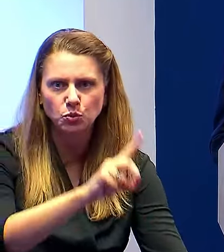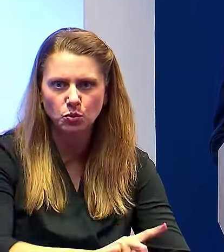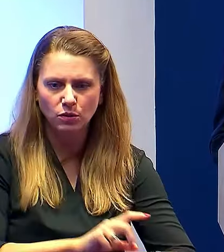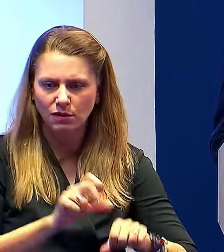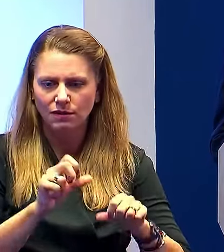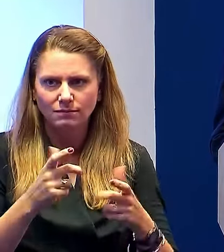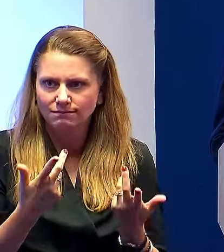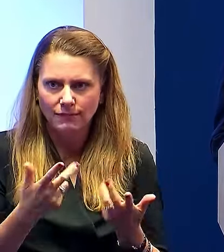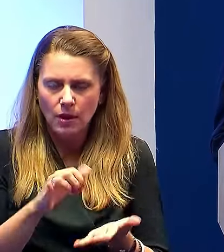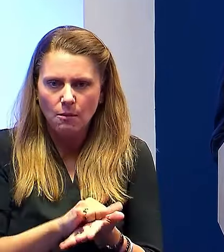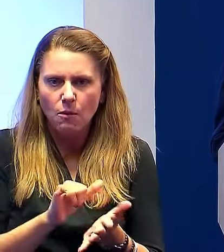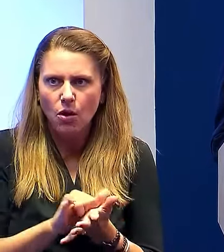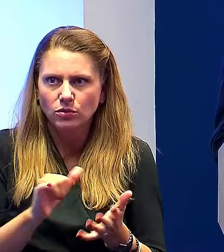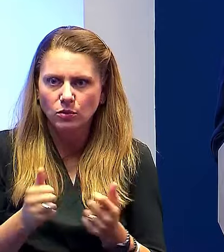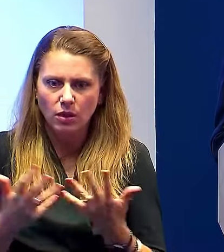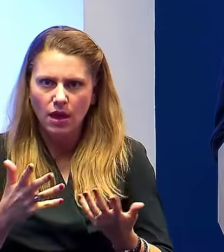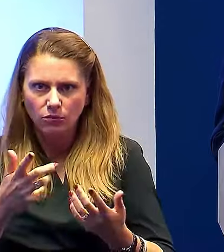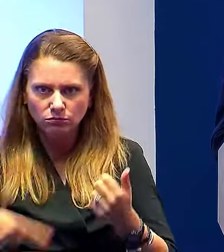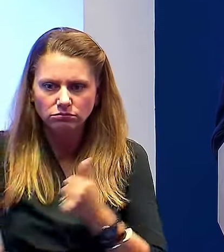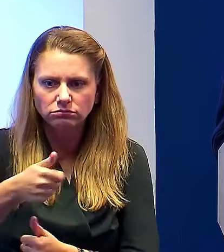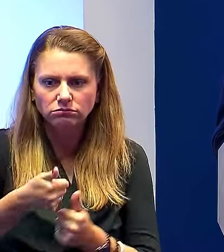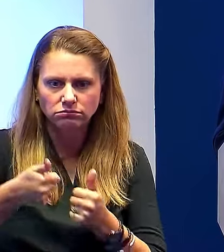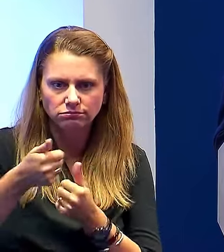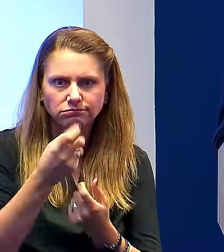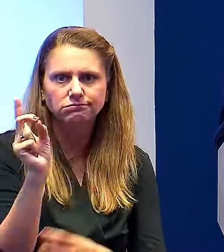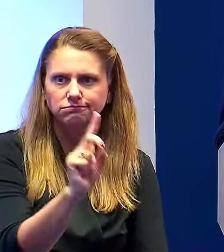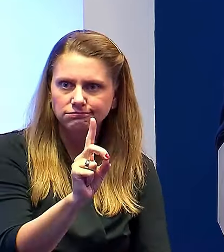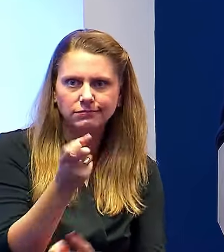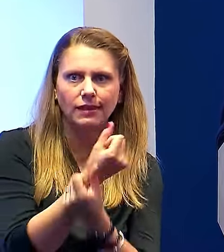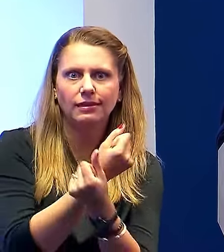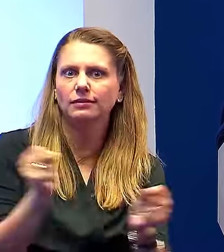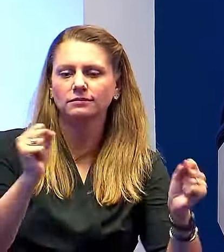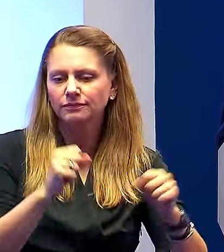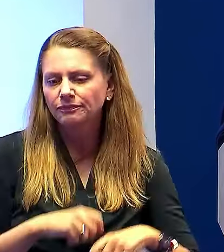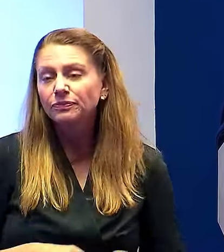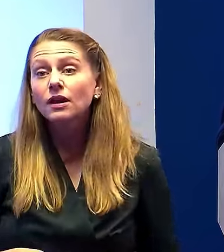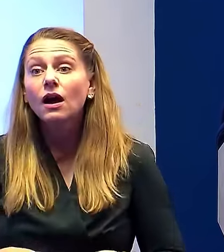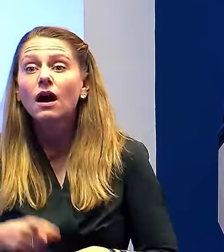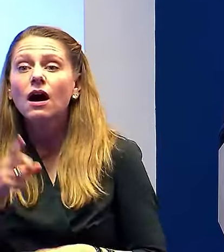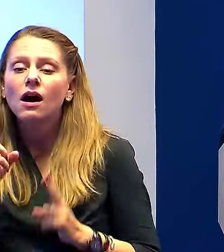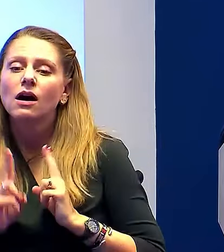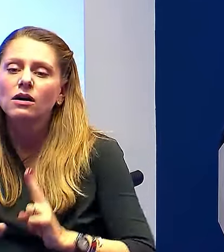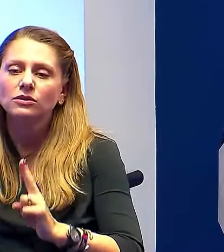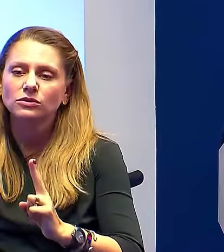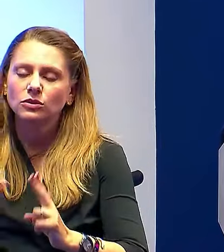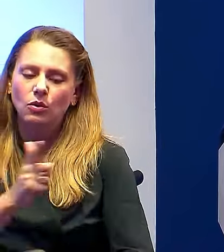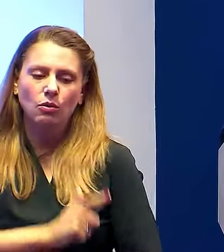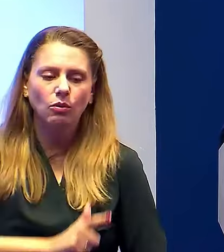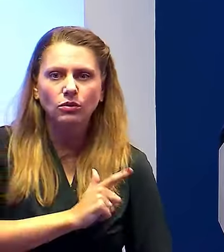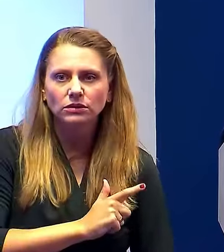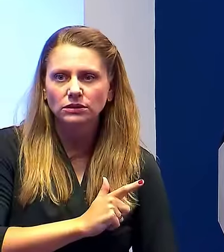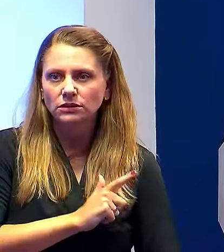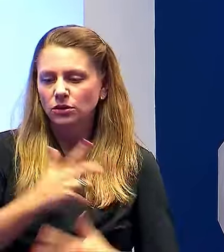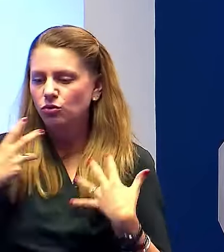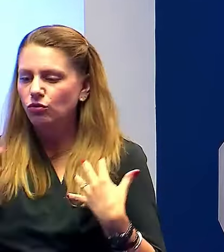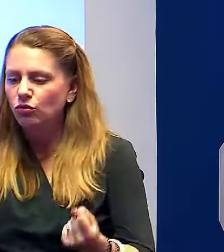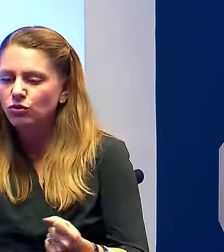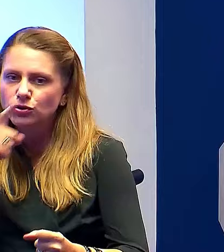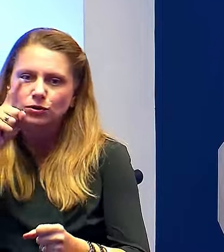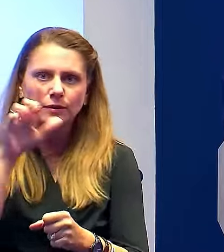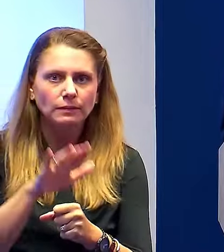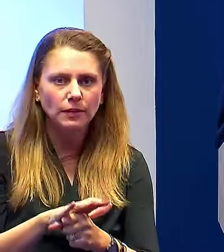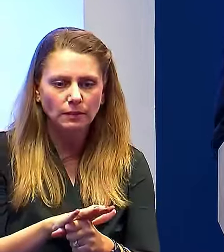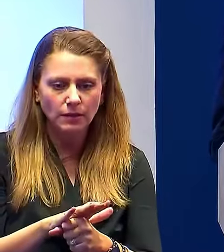Honor, courage, loyalty, commitment, integrity, selfless